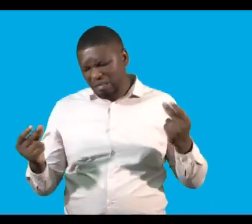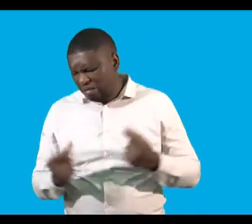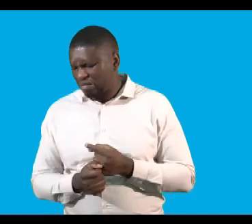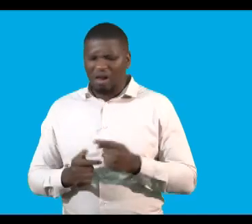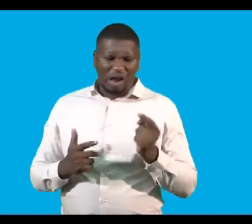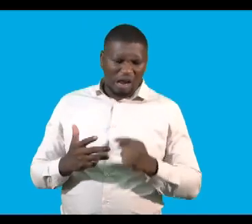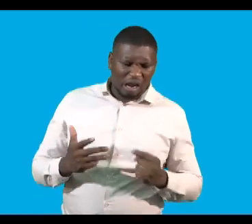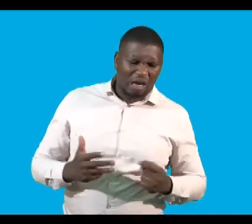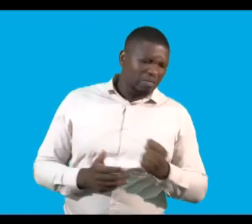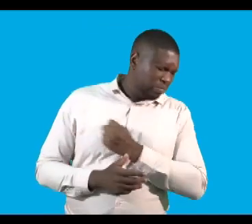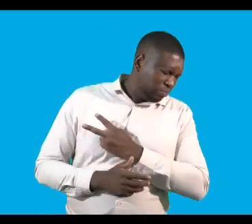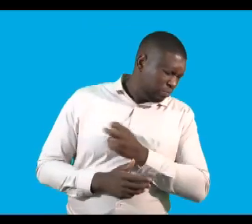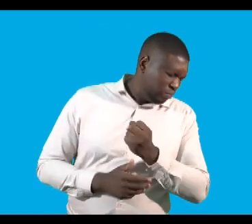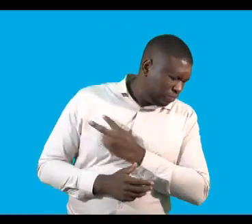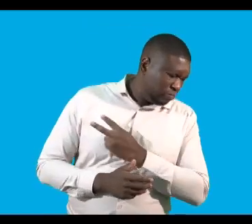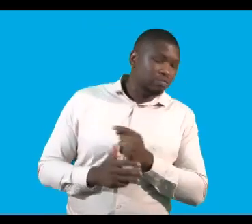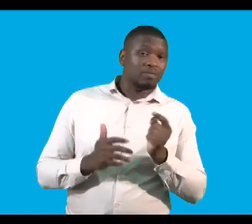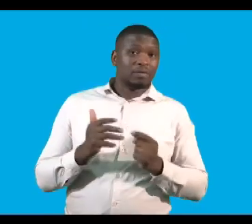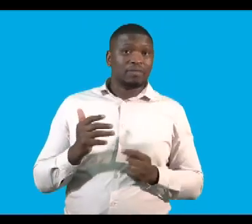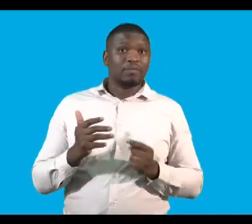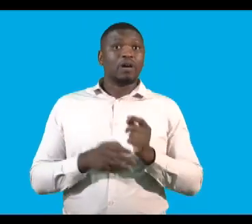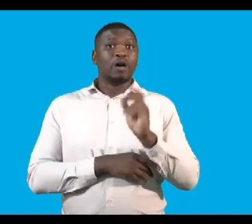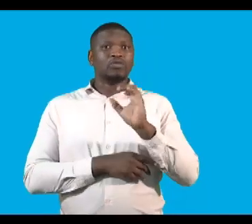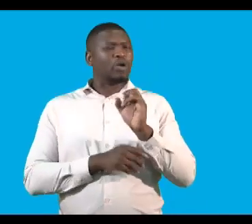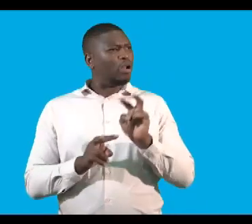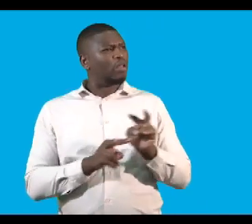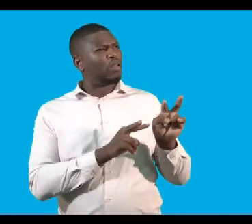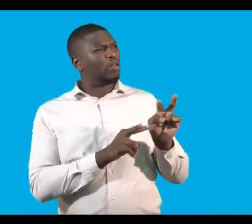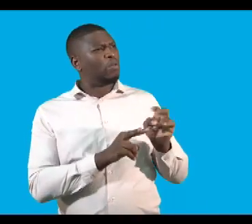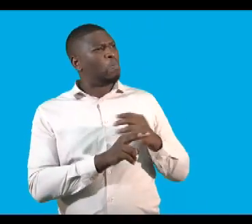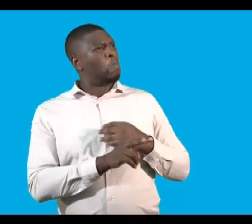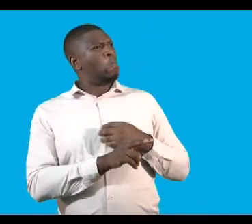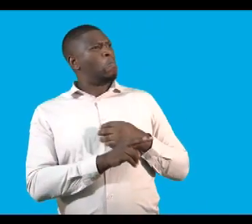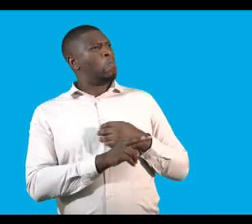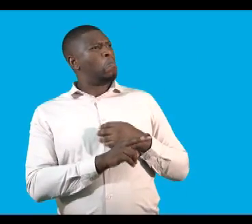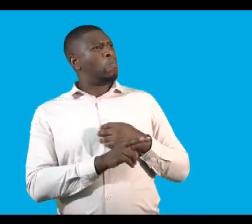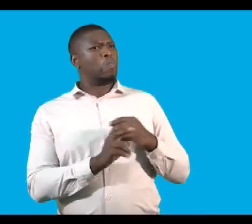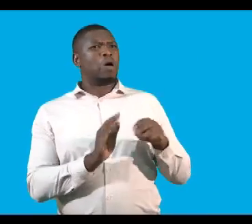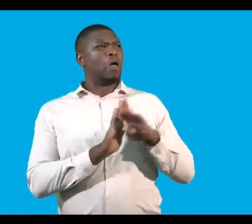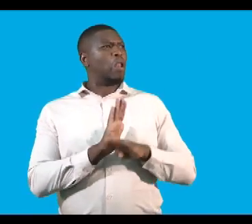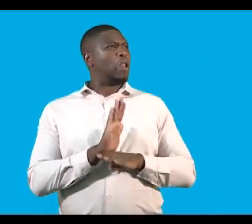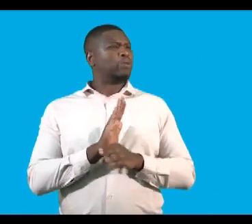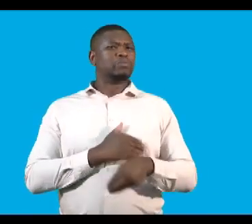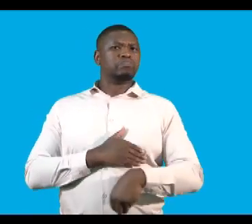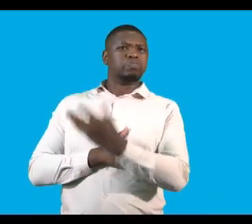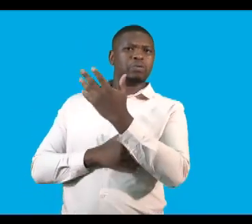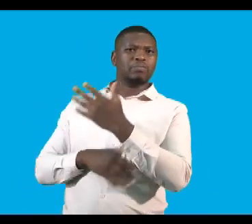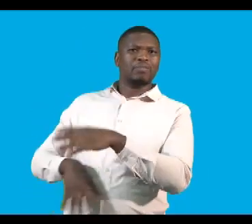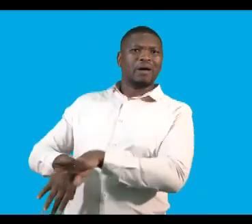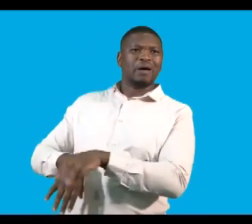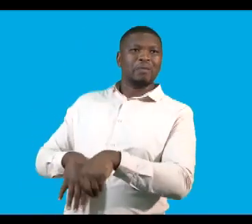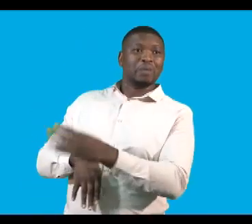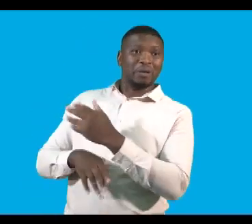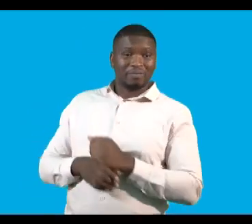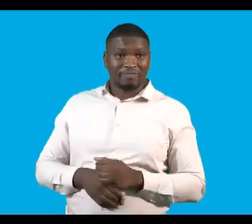what anguish, what, and there's the ellipsis, and Charlie Brown sighs and throws his list away. So is